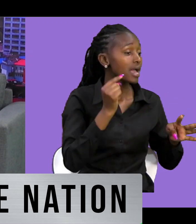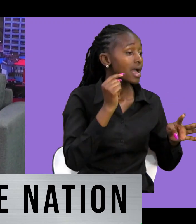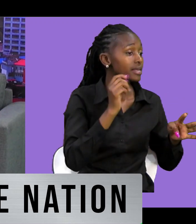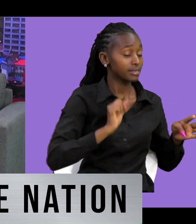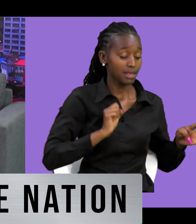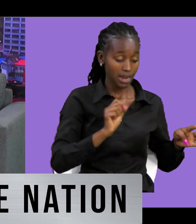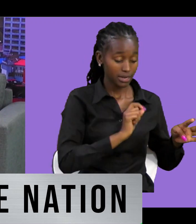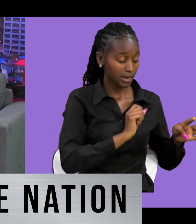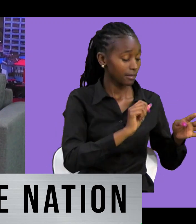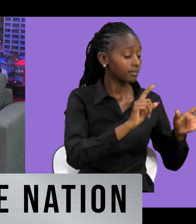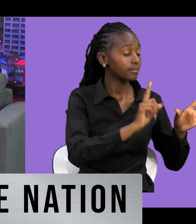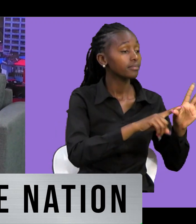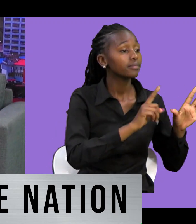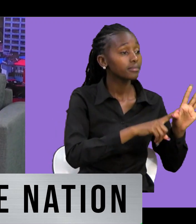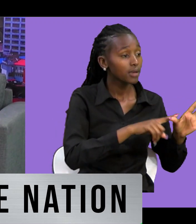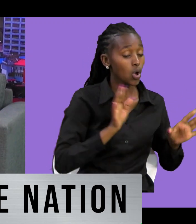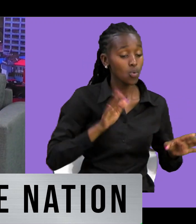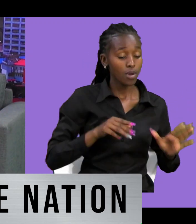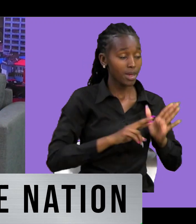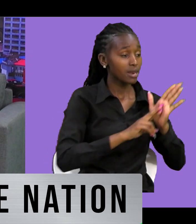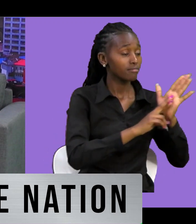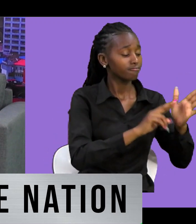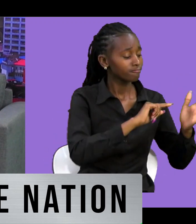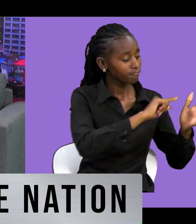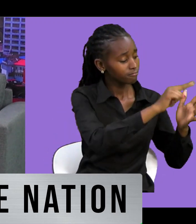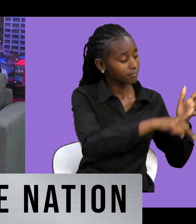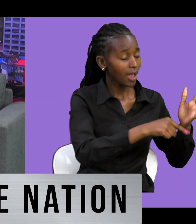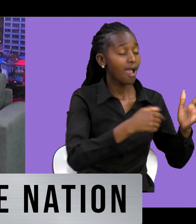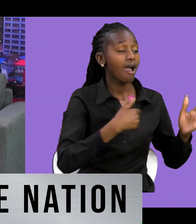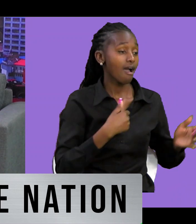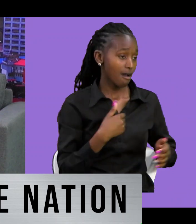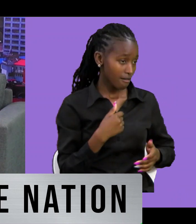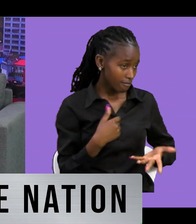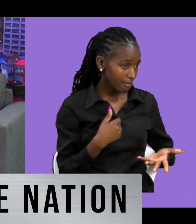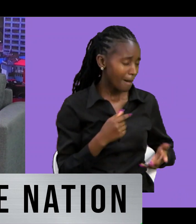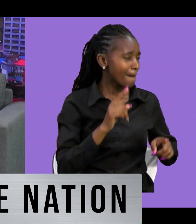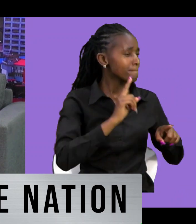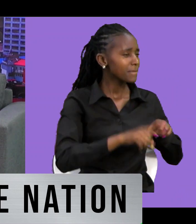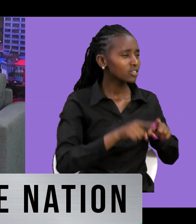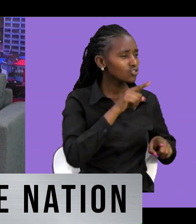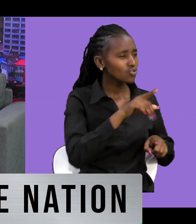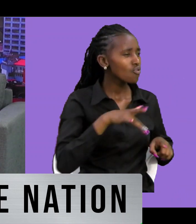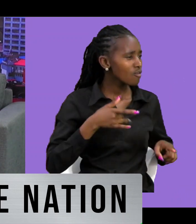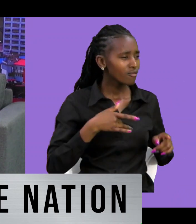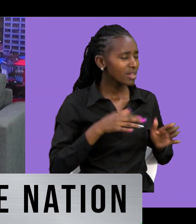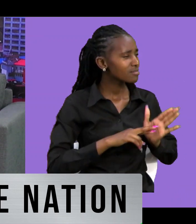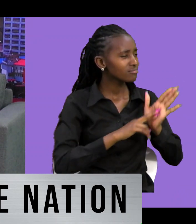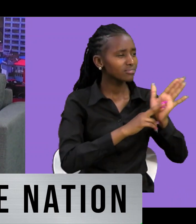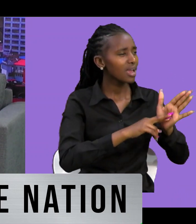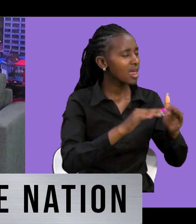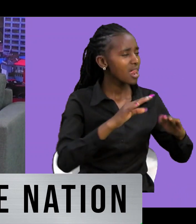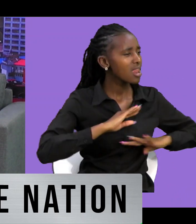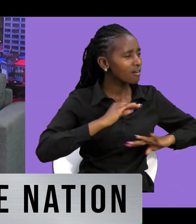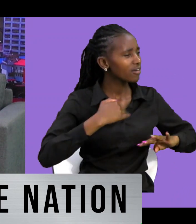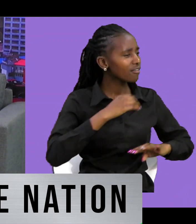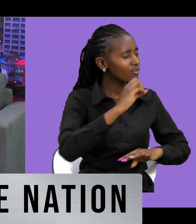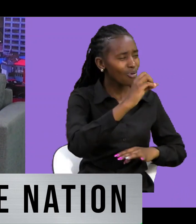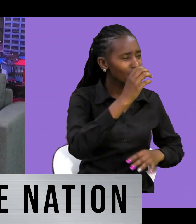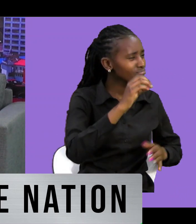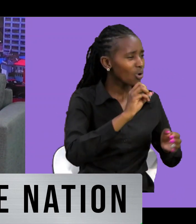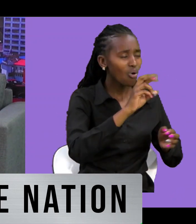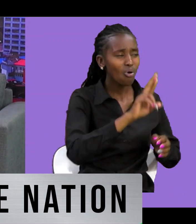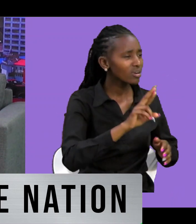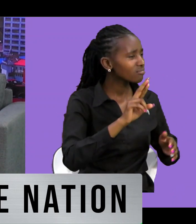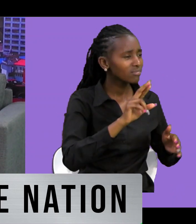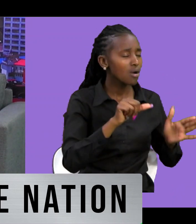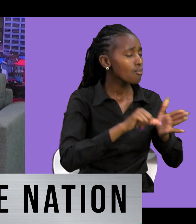senator. You have a women rep. You're a young lady. Yeah. Don't you feel overrepresented? Are you feeling